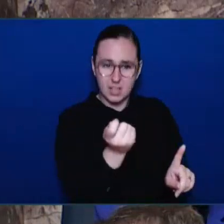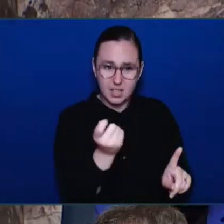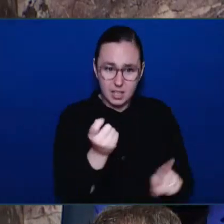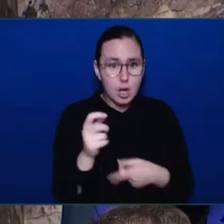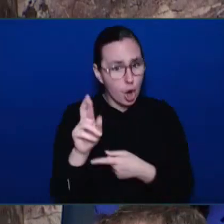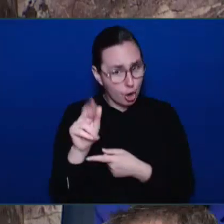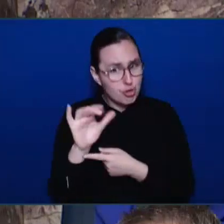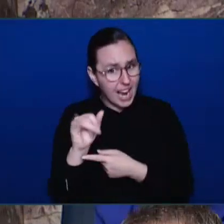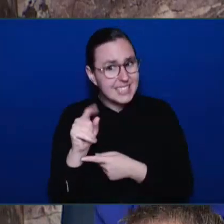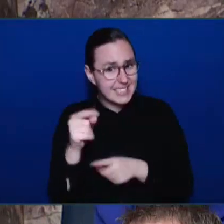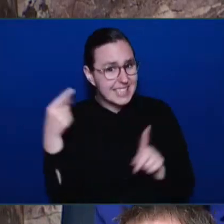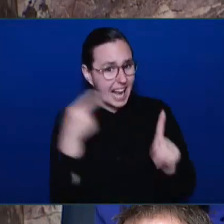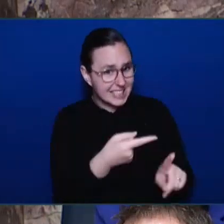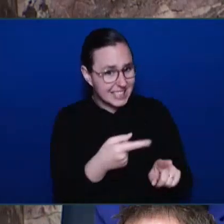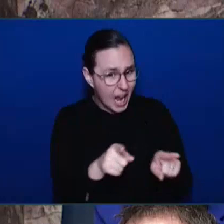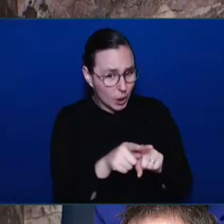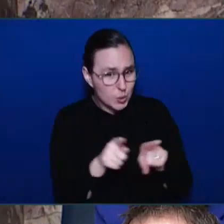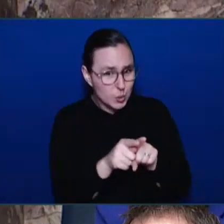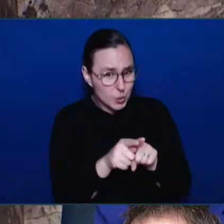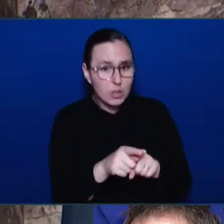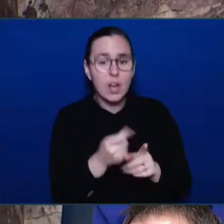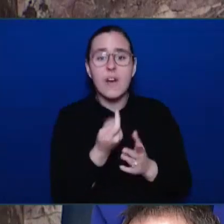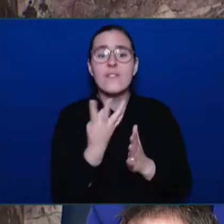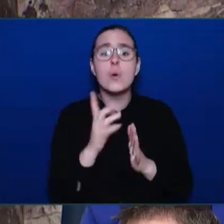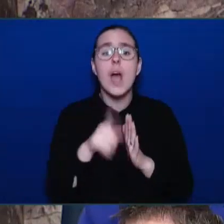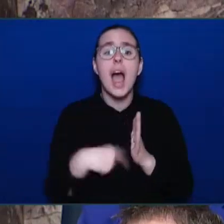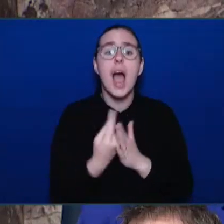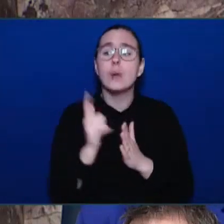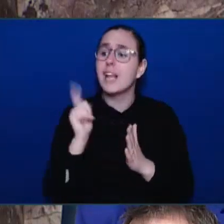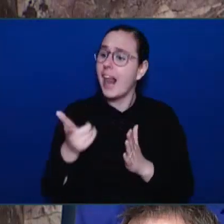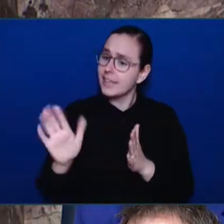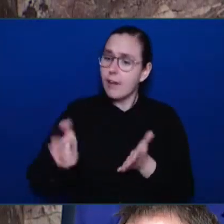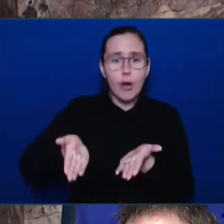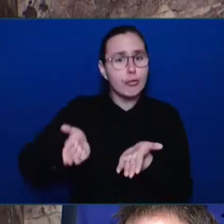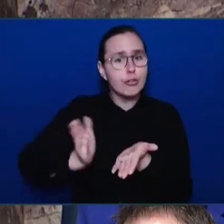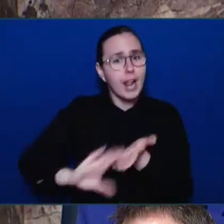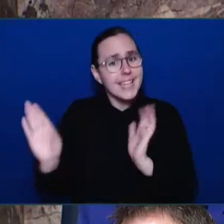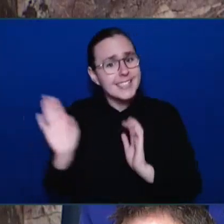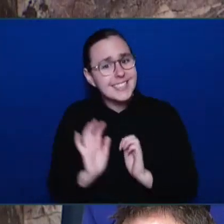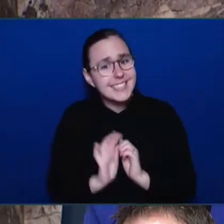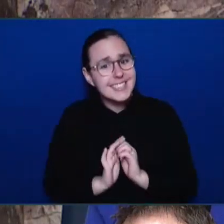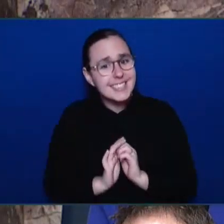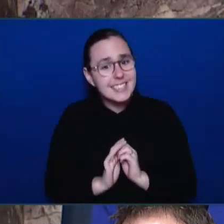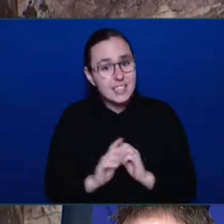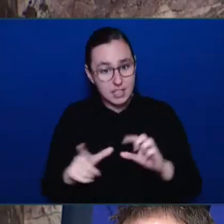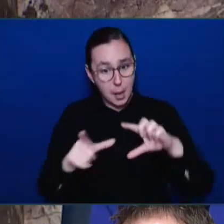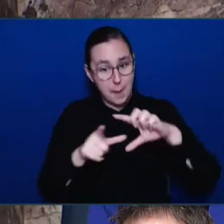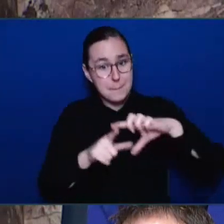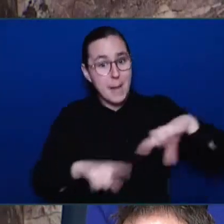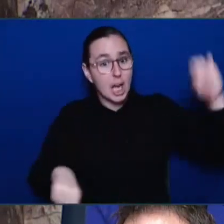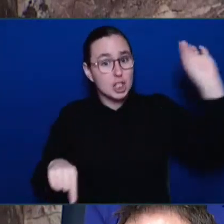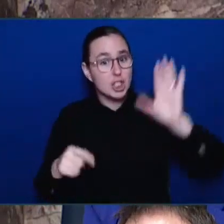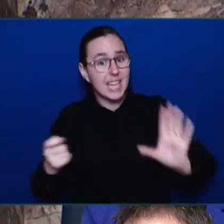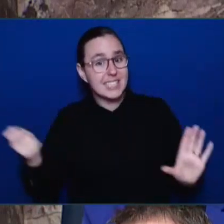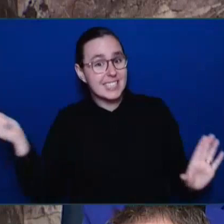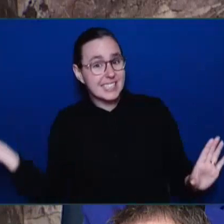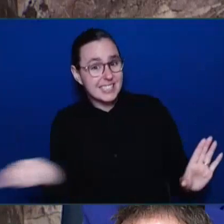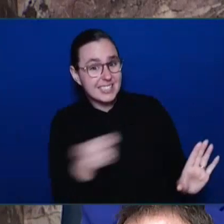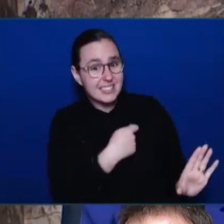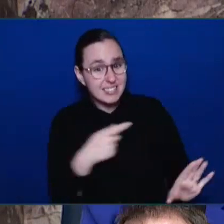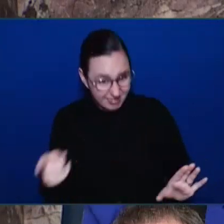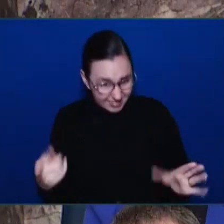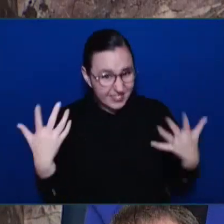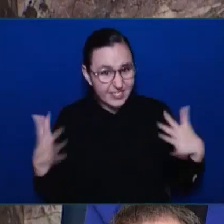Kenneth Solowin, released despite a brutal machete attack, only to immediately breach his conditions. And Tyler Newton,